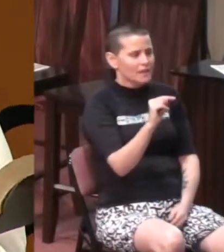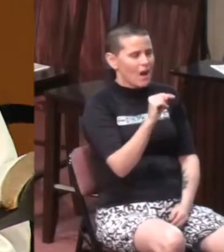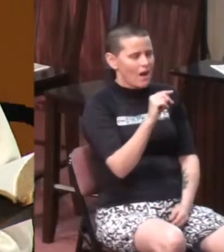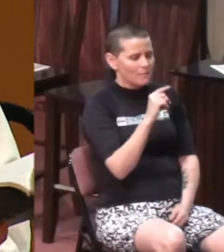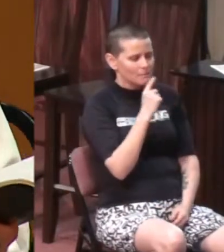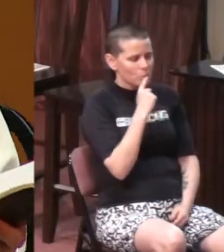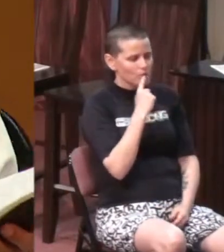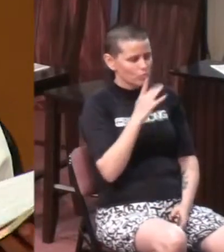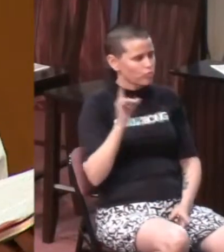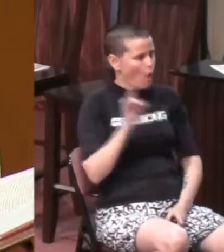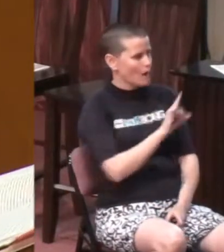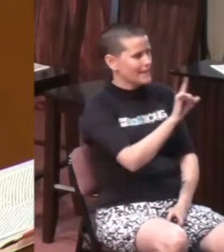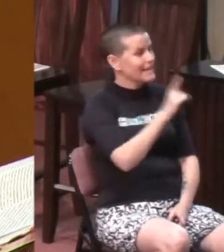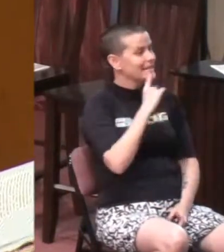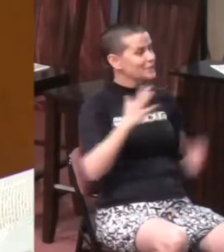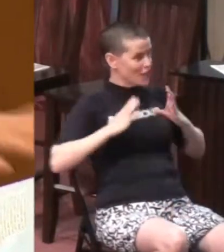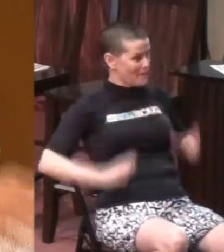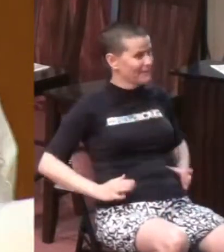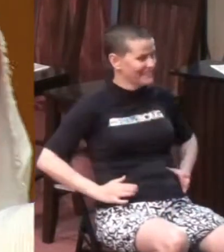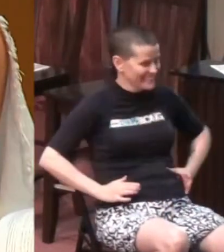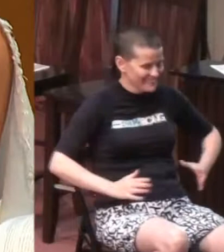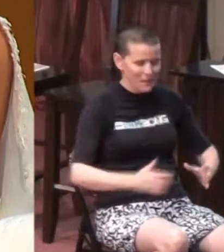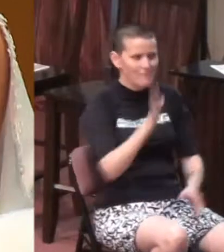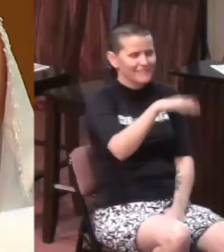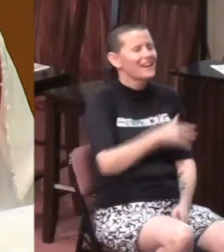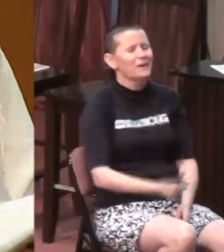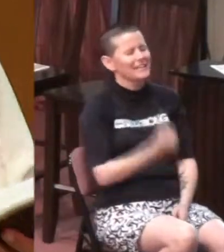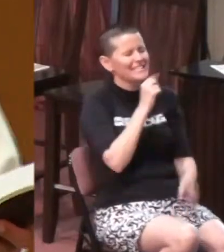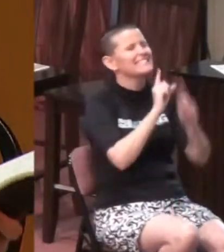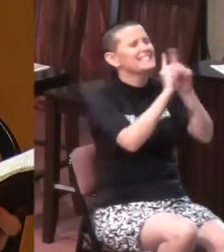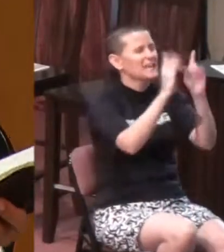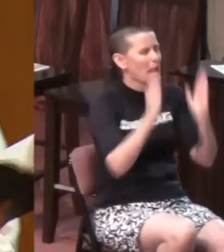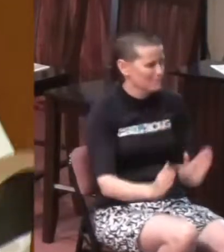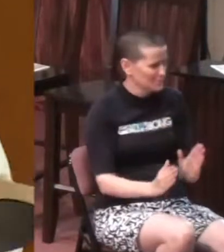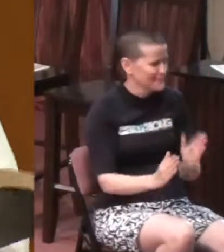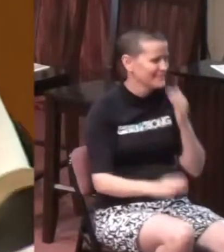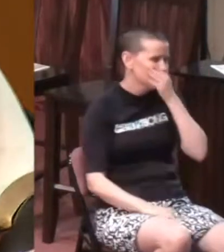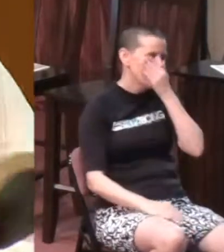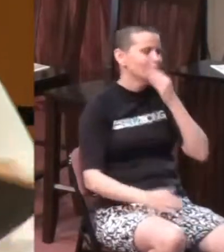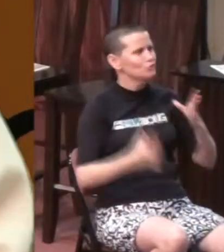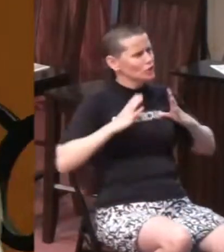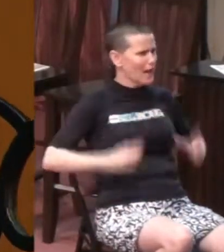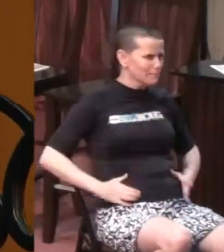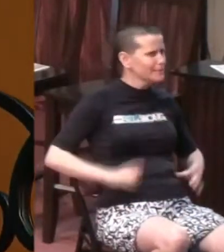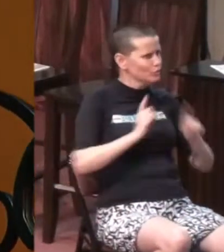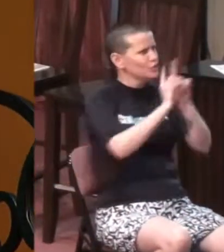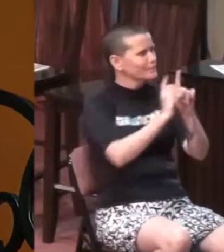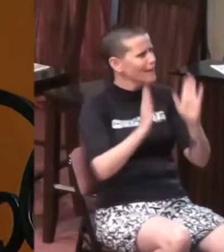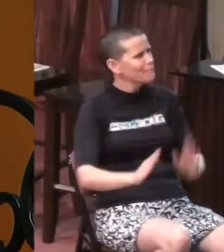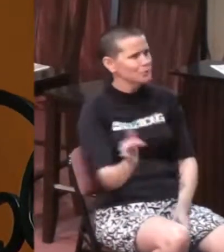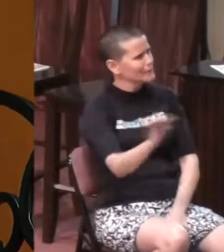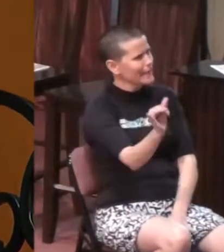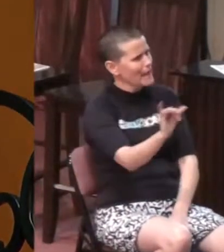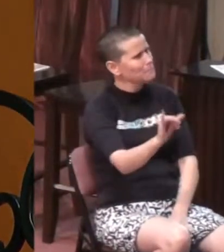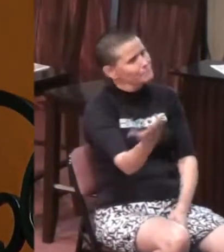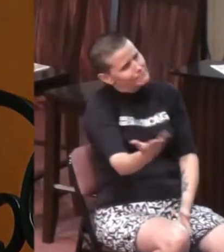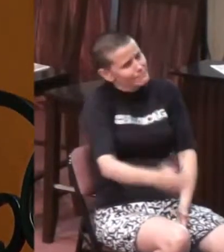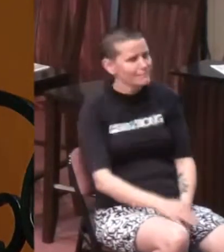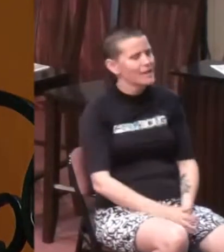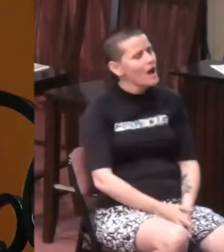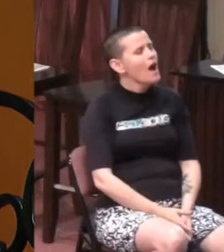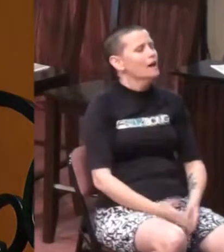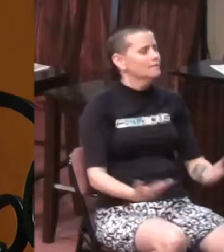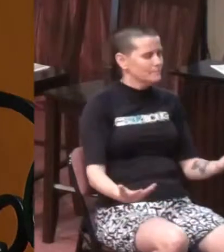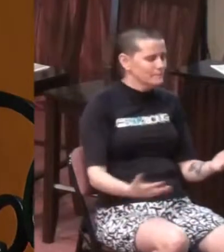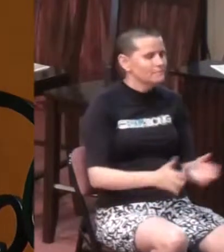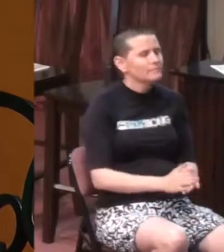his disciples saw someone blind. Chaplains, disciples, you know, it's all that. They're walking down the road, and they see